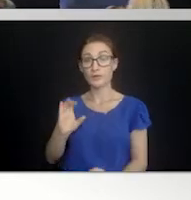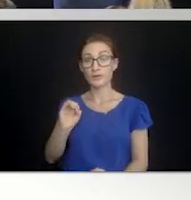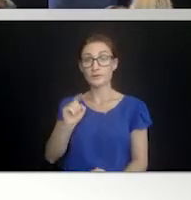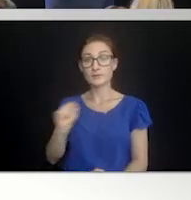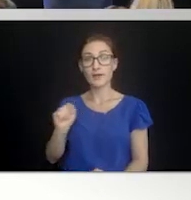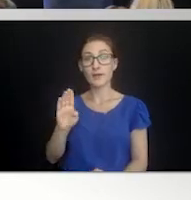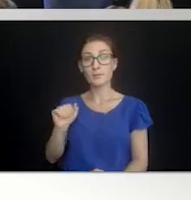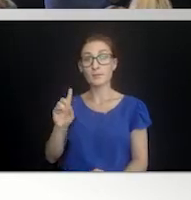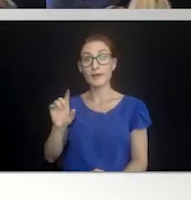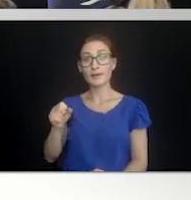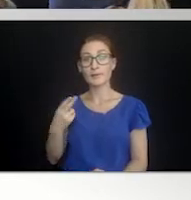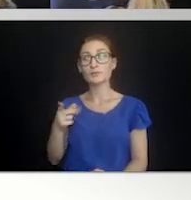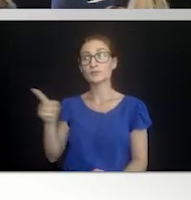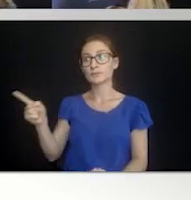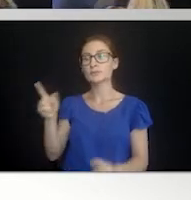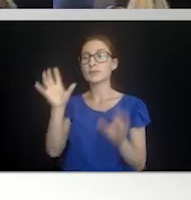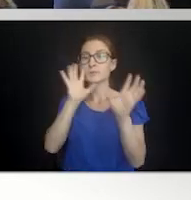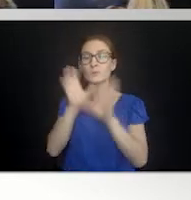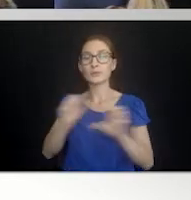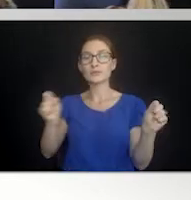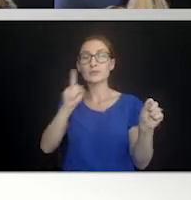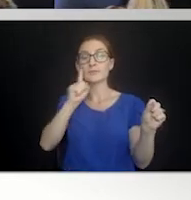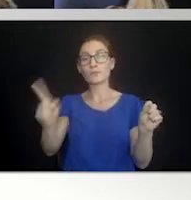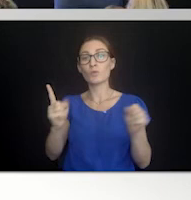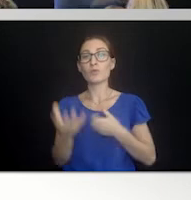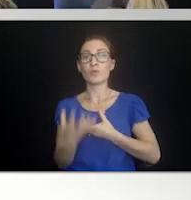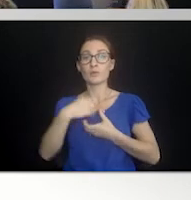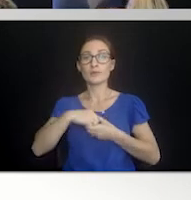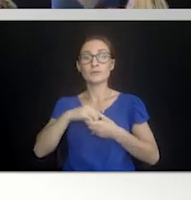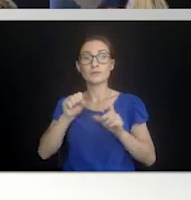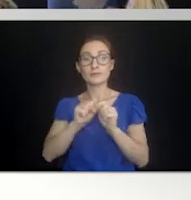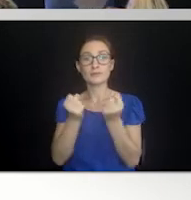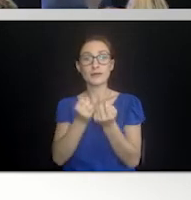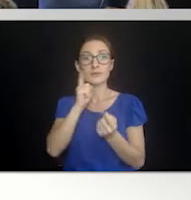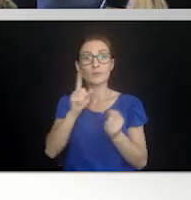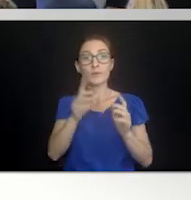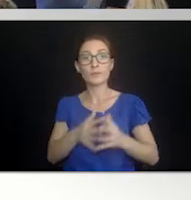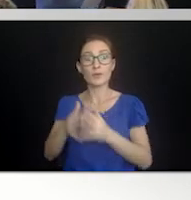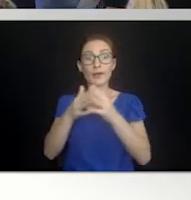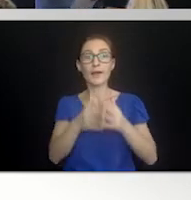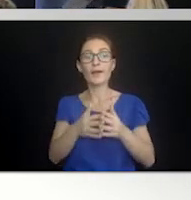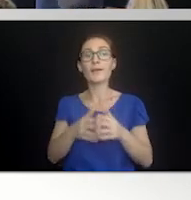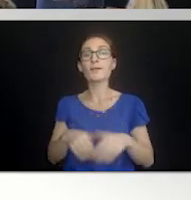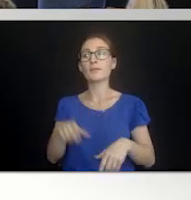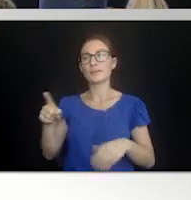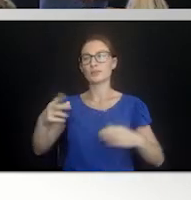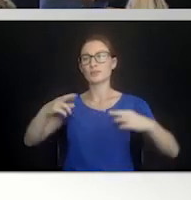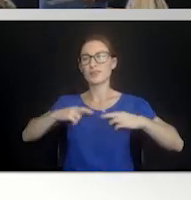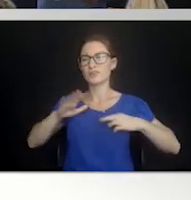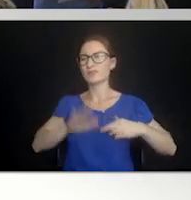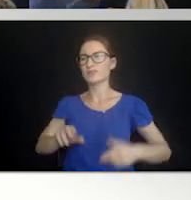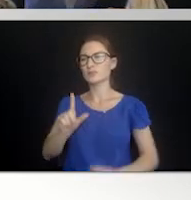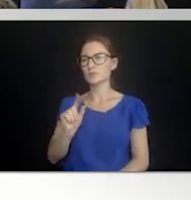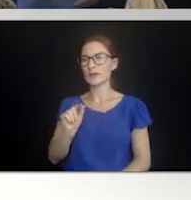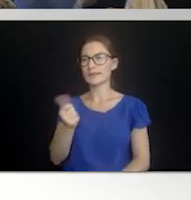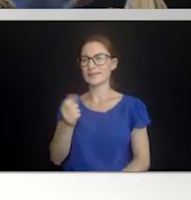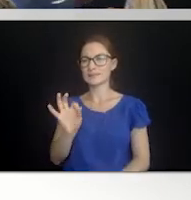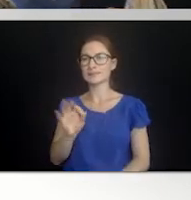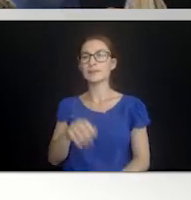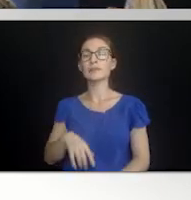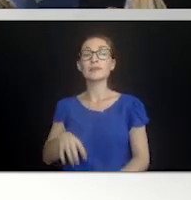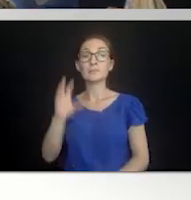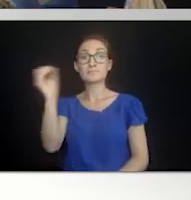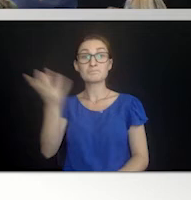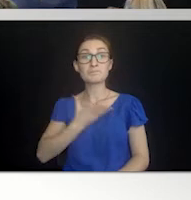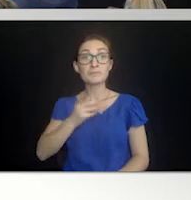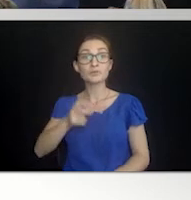who was the president of the Autism Society of America, reached out to me. He retired, I think, in 2019. And he reached out to me and told